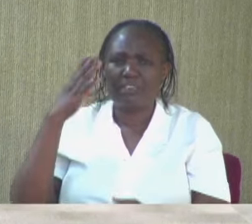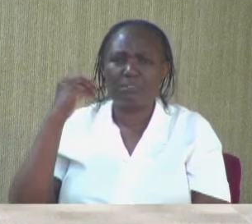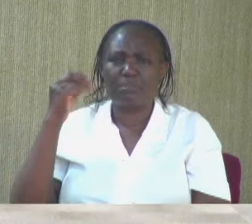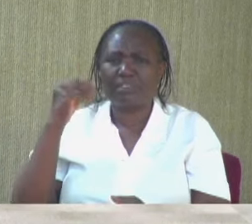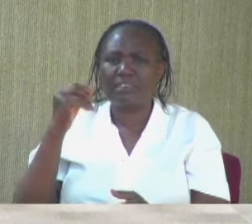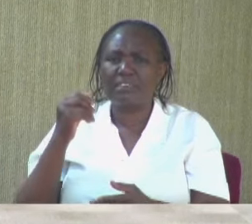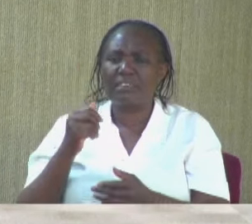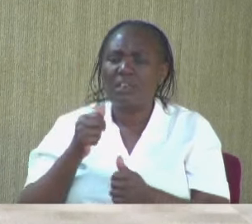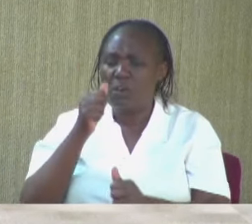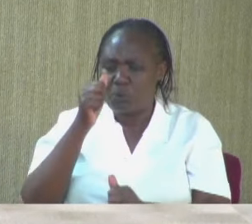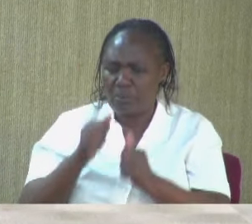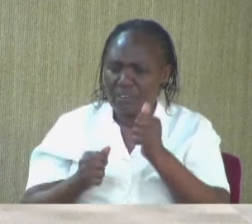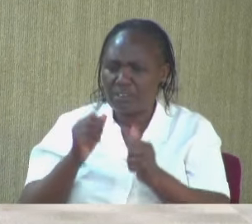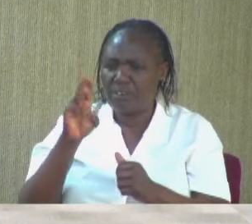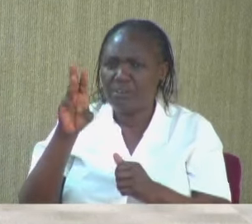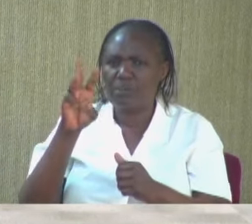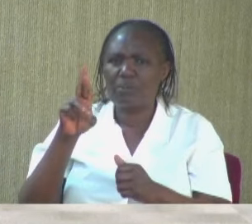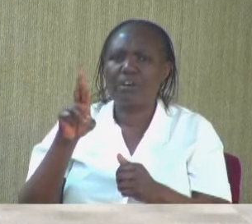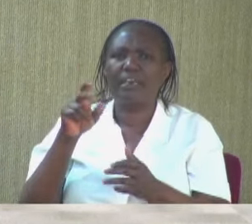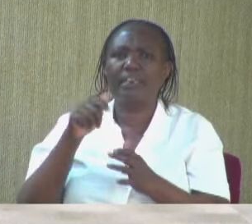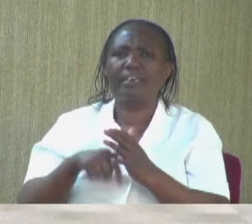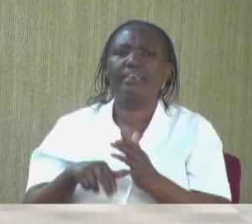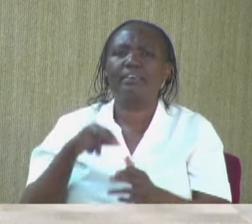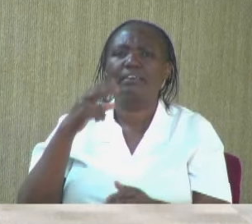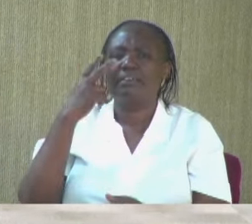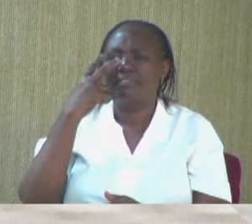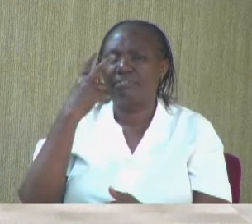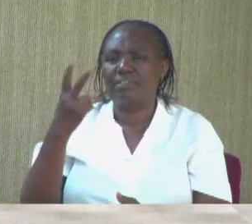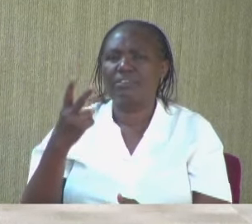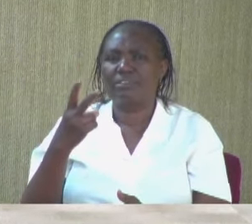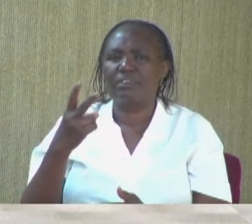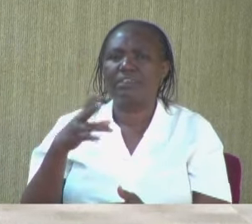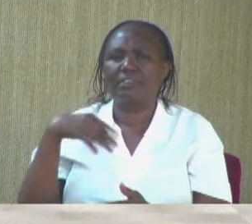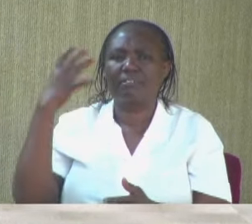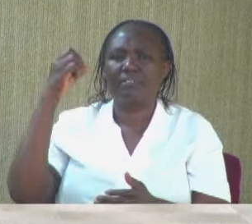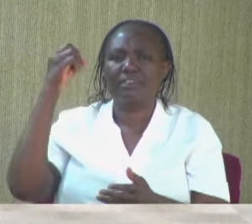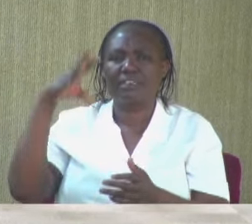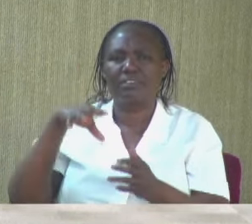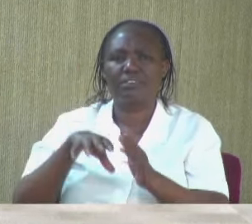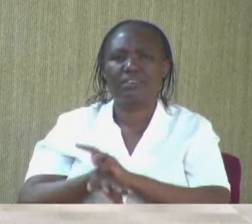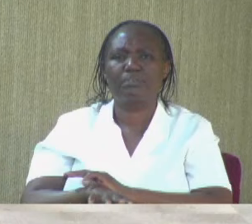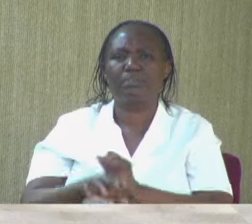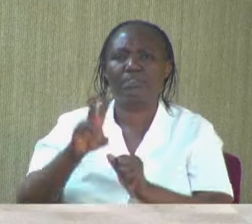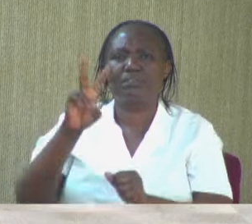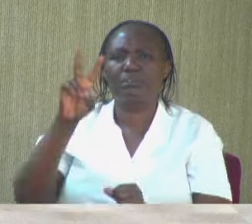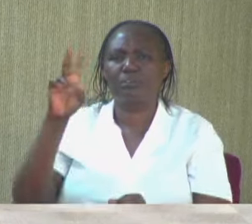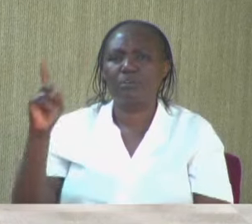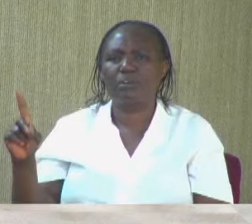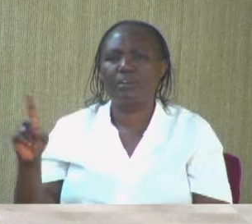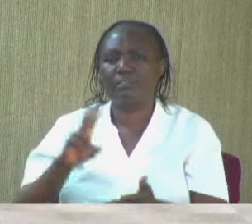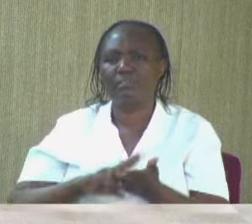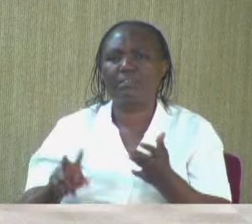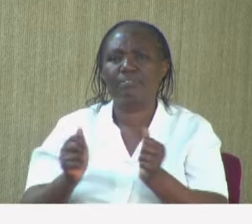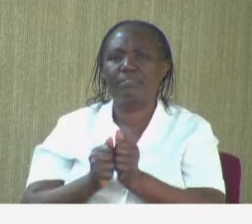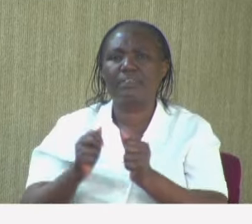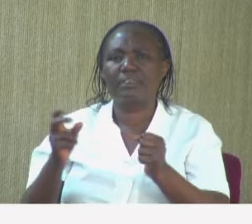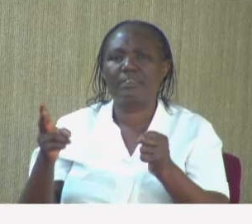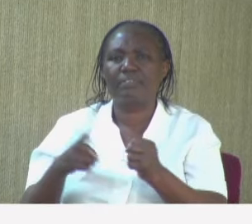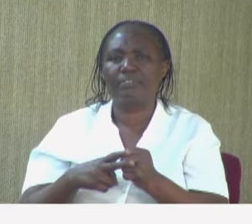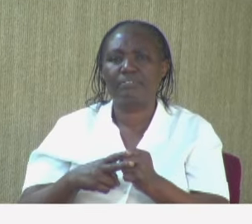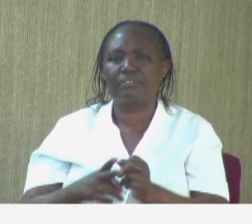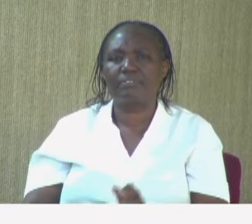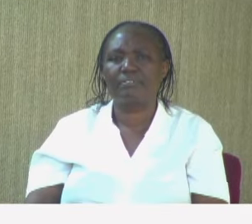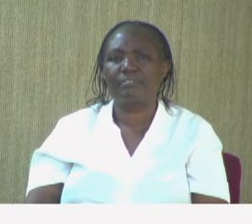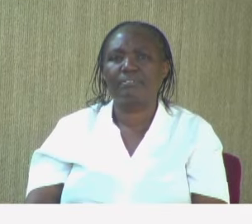vision? Now notice Revelation chapter 1, verse number 17, on the visionary experience of John. It says, Revelation